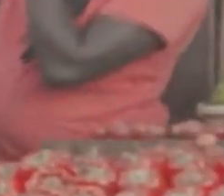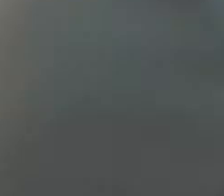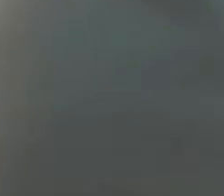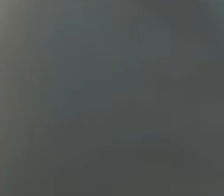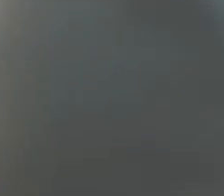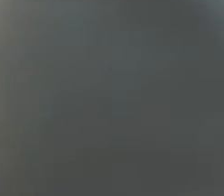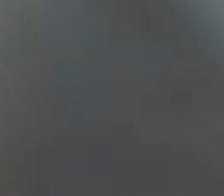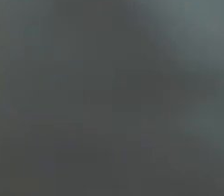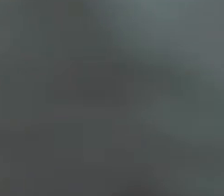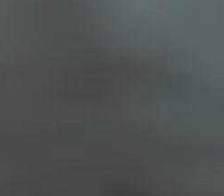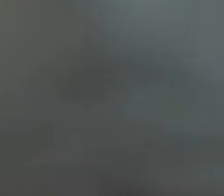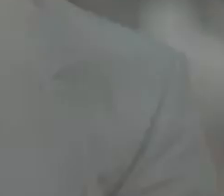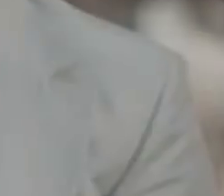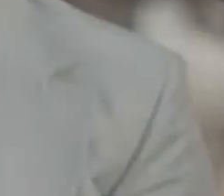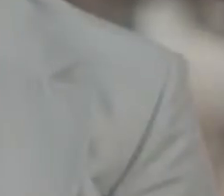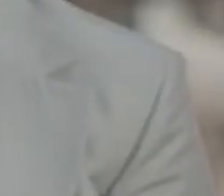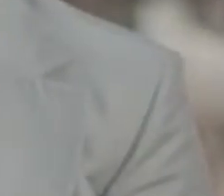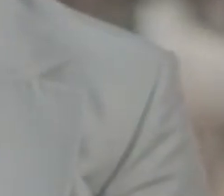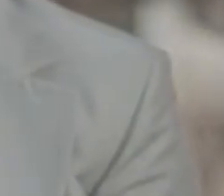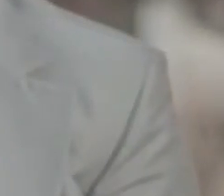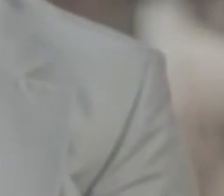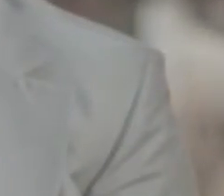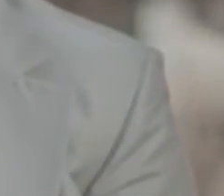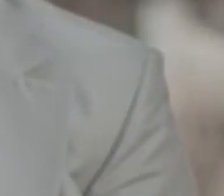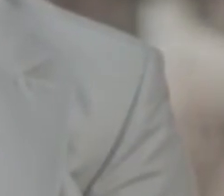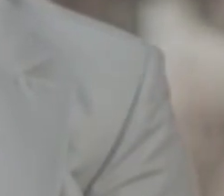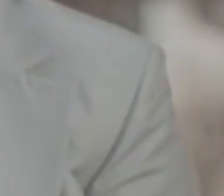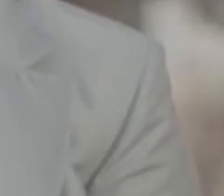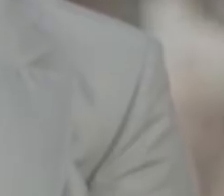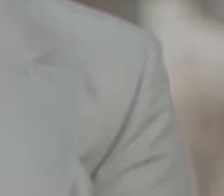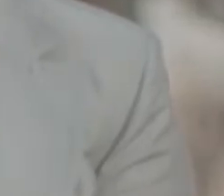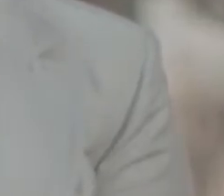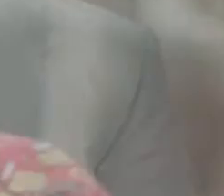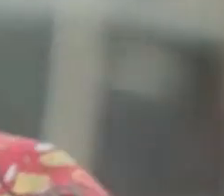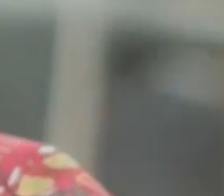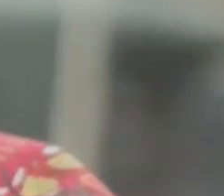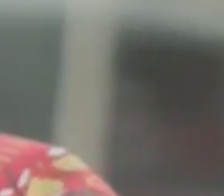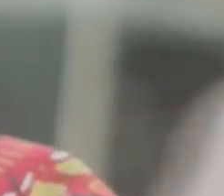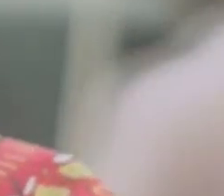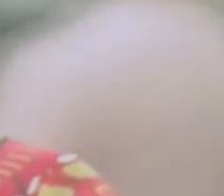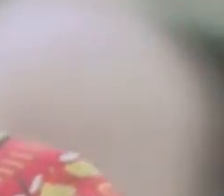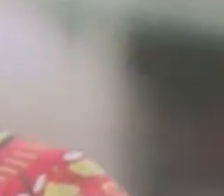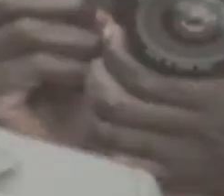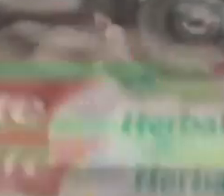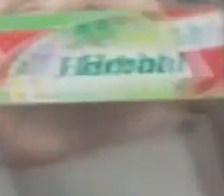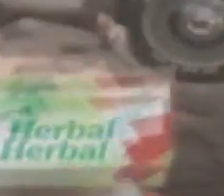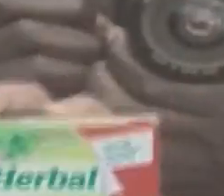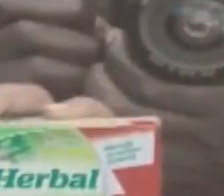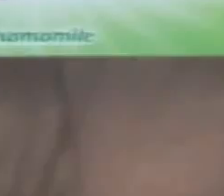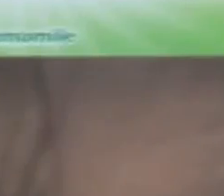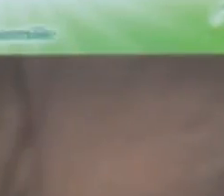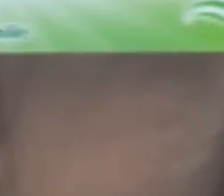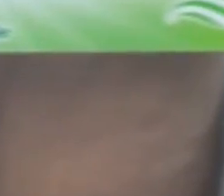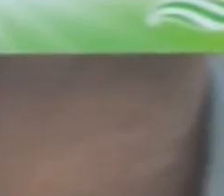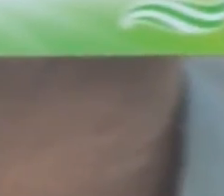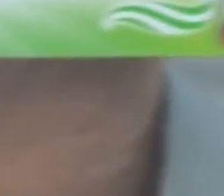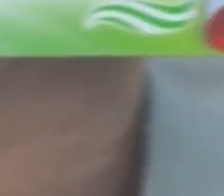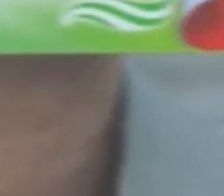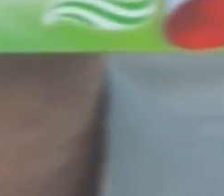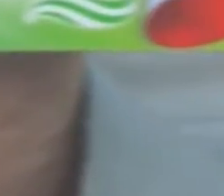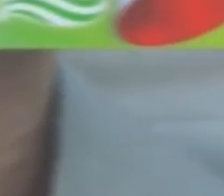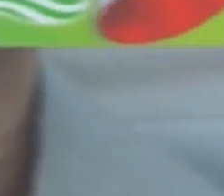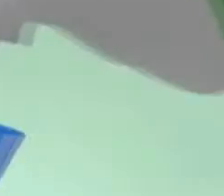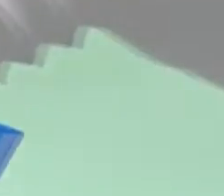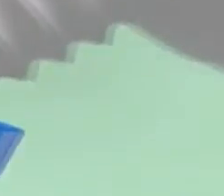nose hurt? Yeah. Does your toothpaste contain sage, eucalyptus, myrrh, chamomile? All that in one toothpaste? Yes, try Colgate Herbal. Colgate